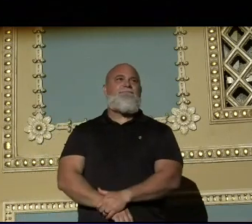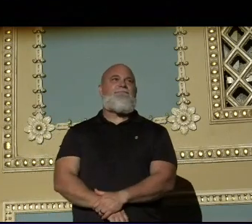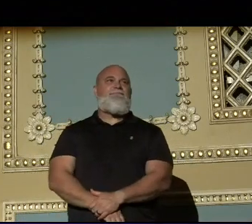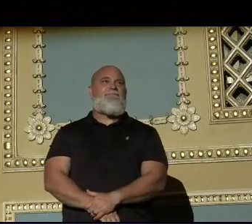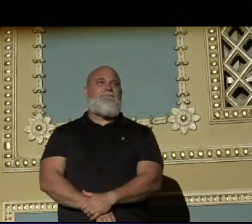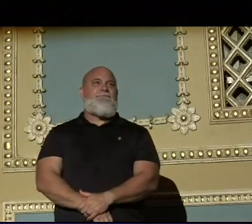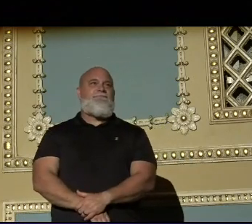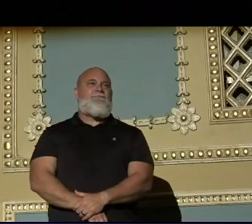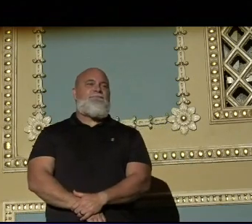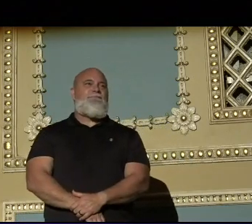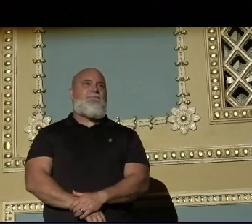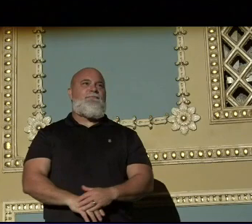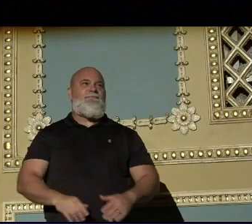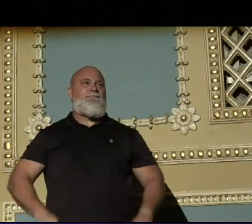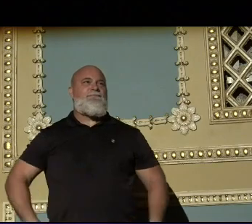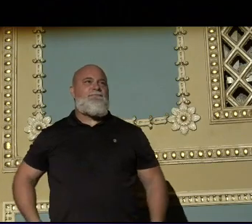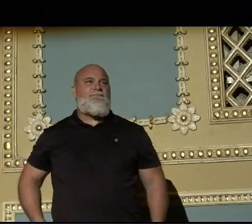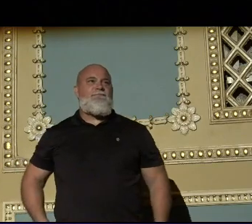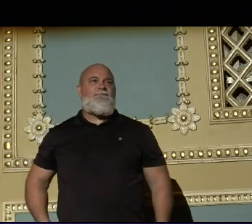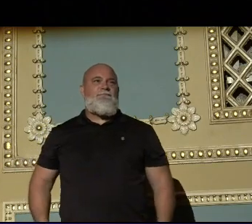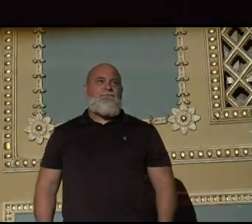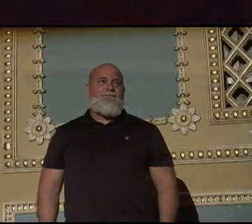Thank you.